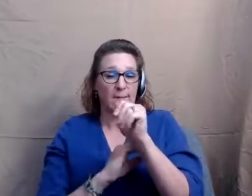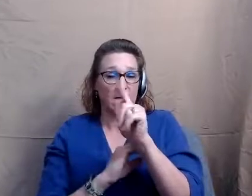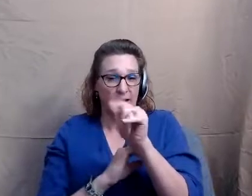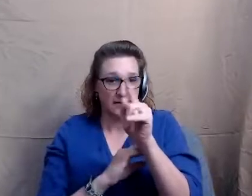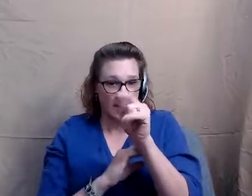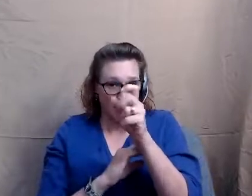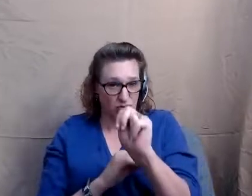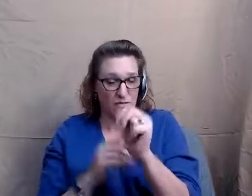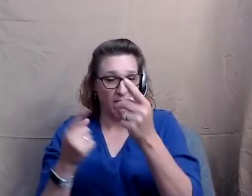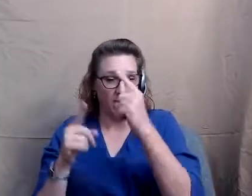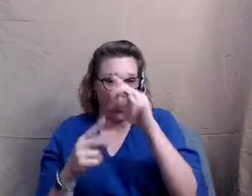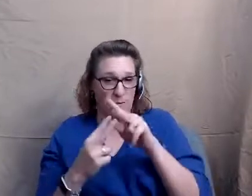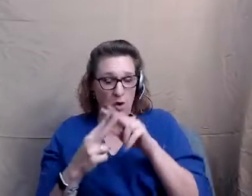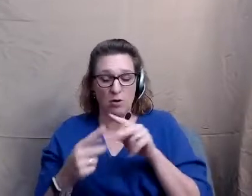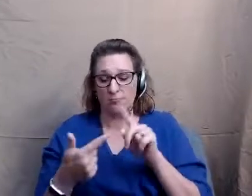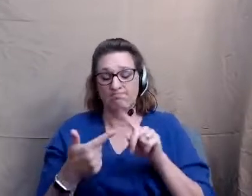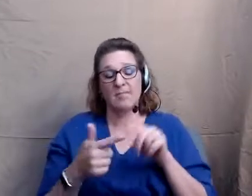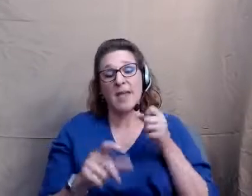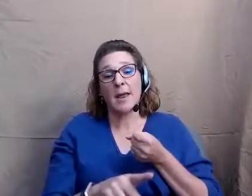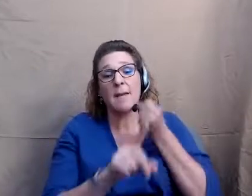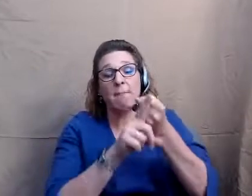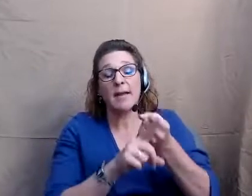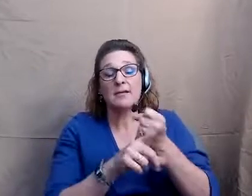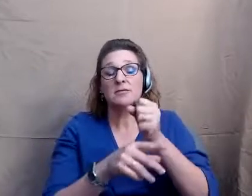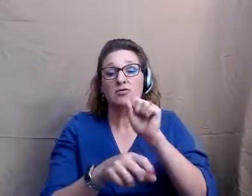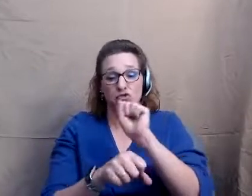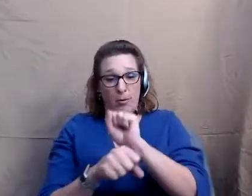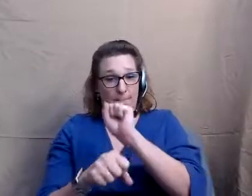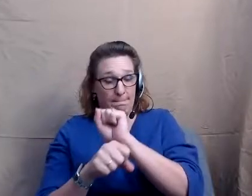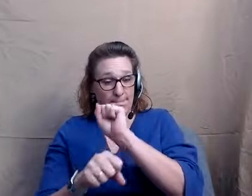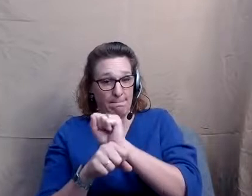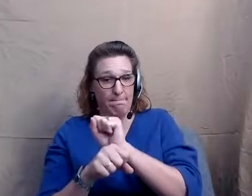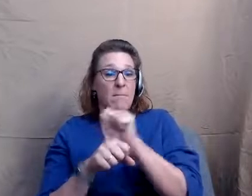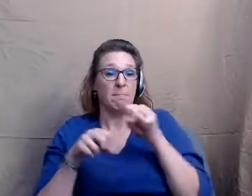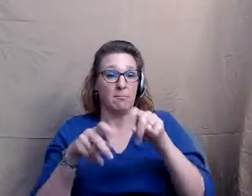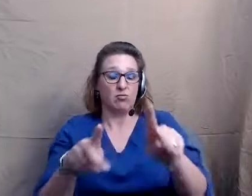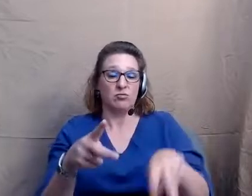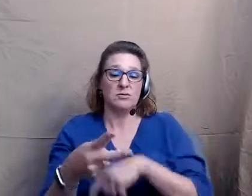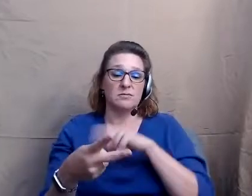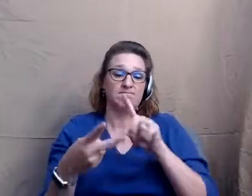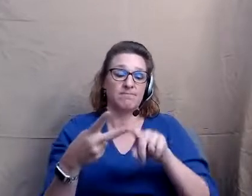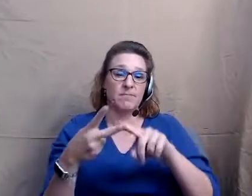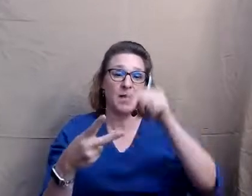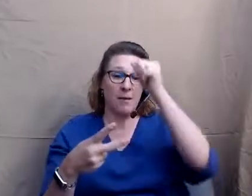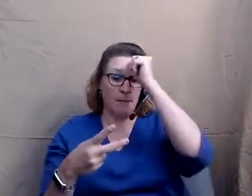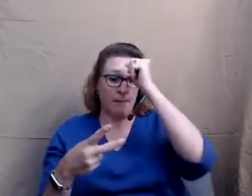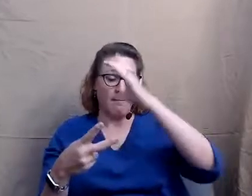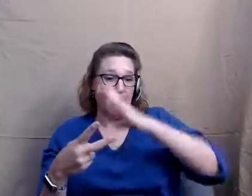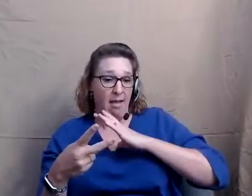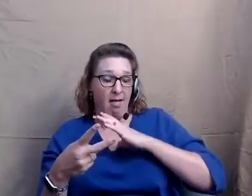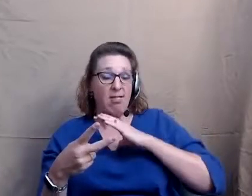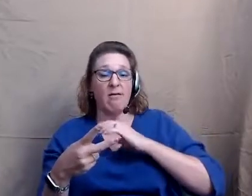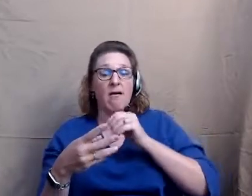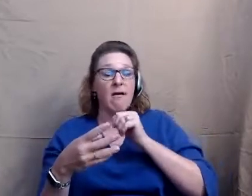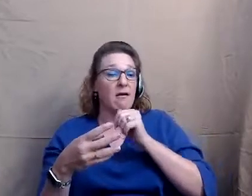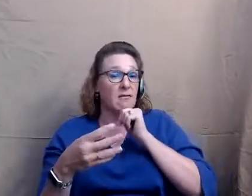employment. Having a criminal record makes it much more difficult to find a job. And male under- and unemployment is